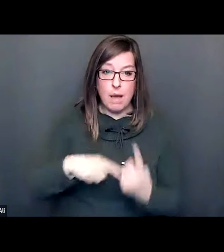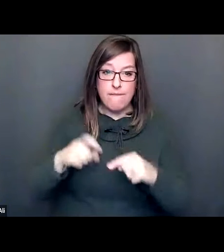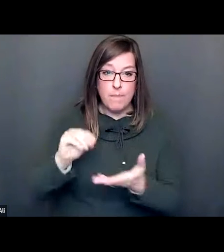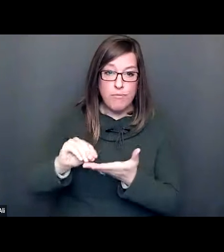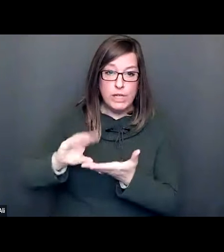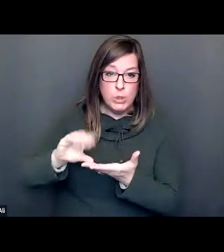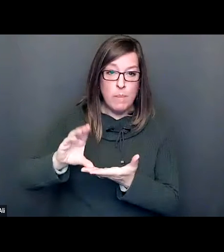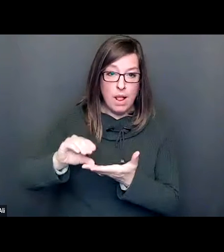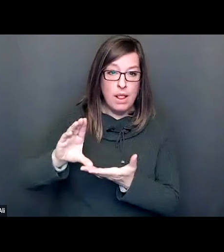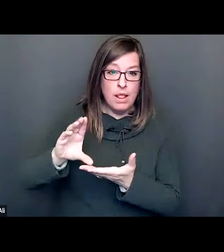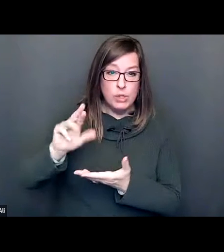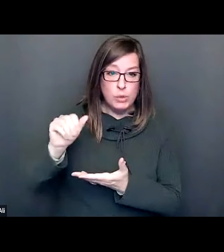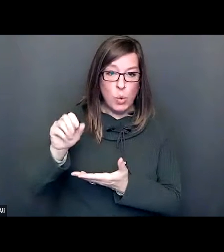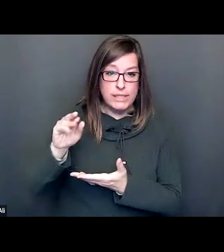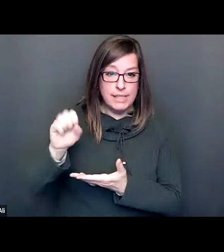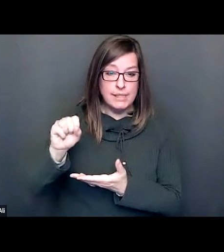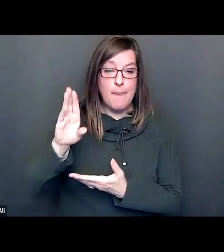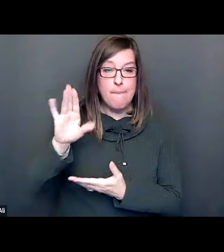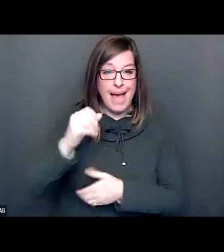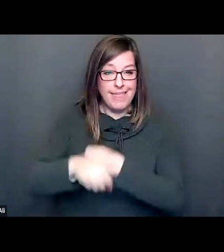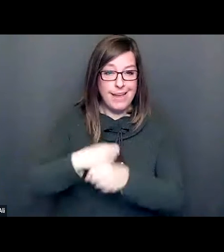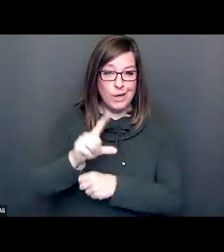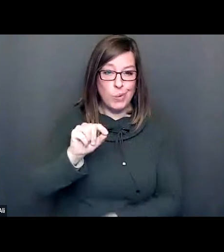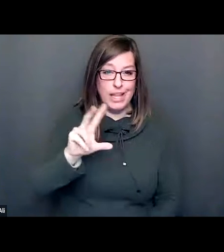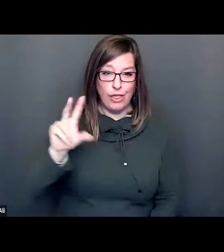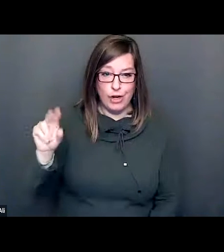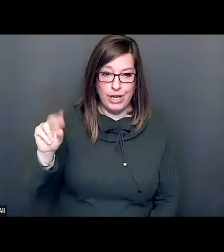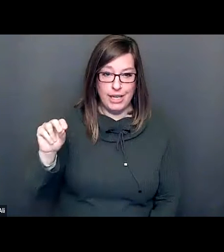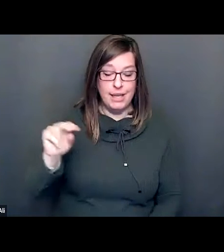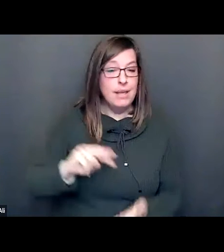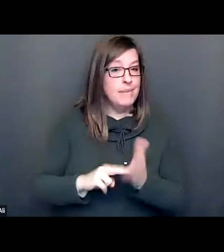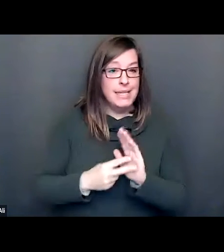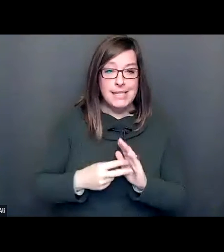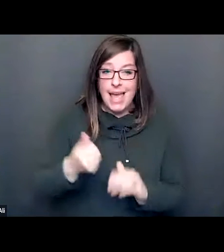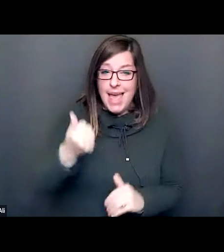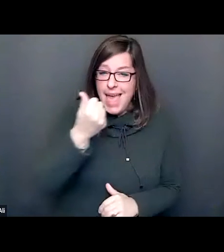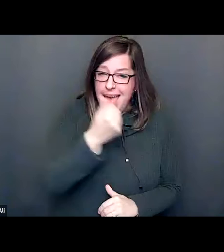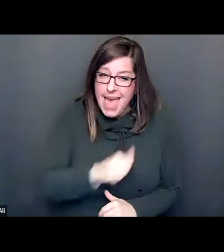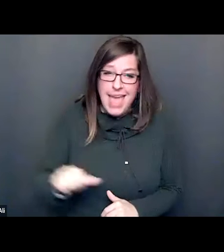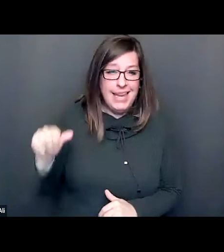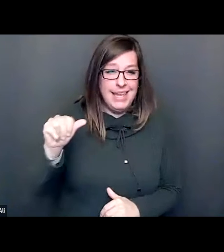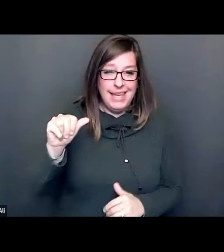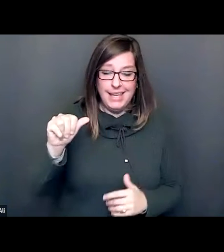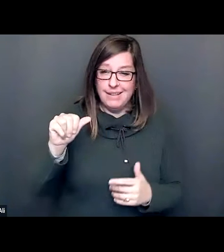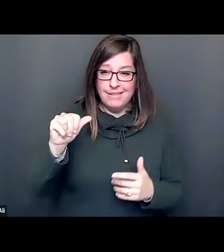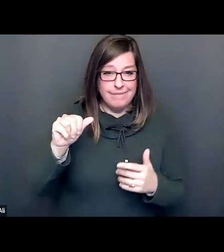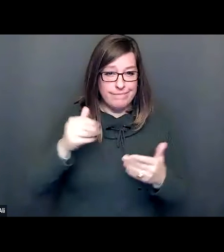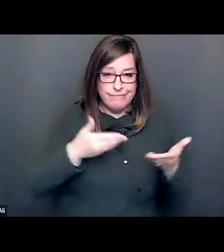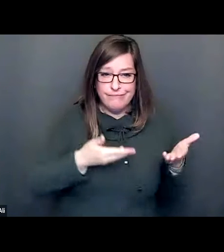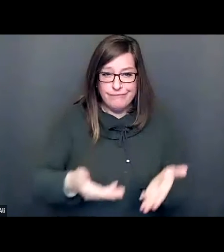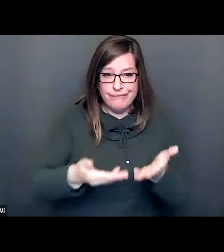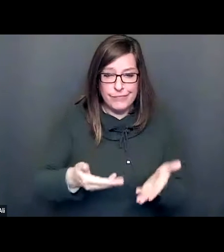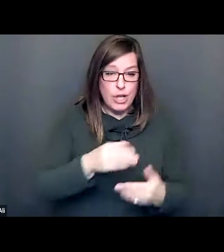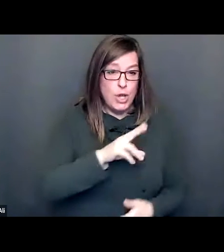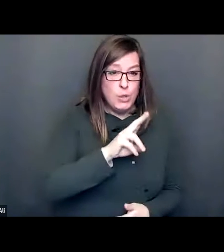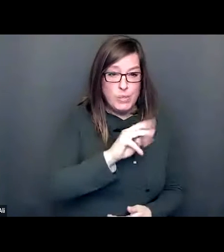And that law is saying that any entity that serves the electric grid, so whether it's a utility making a